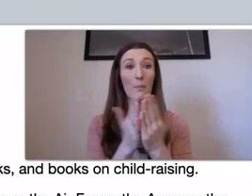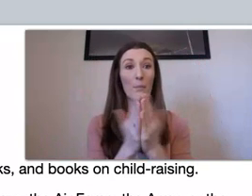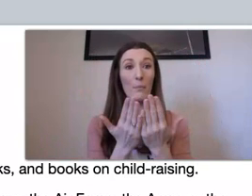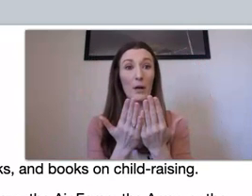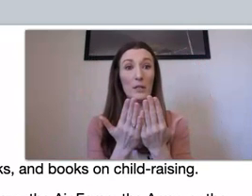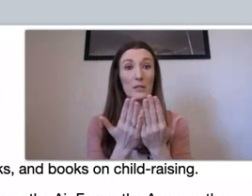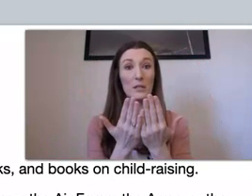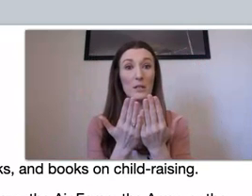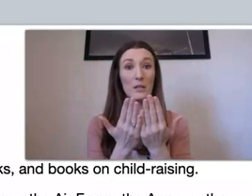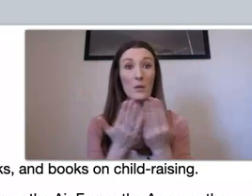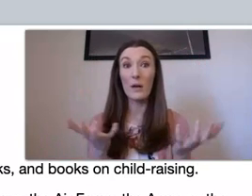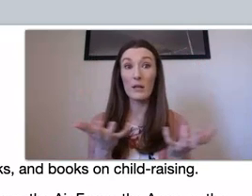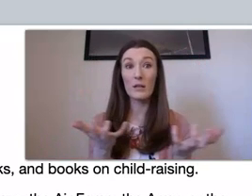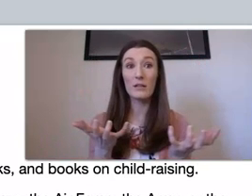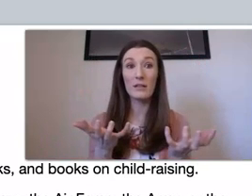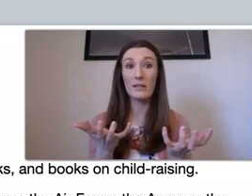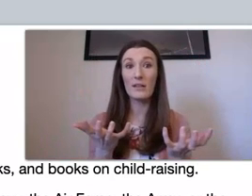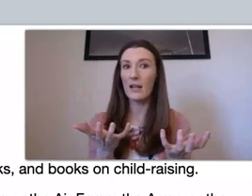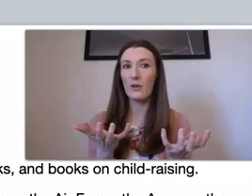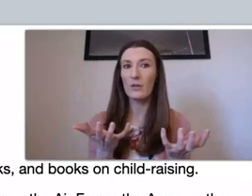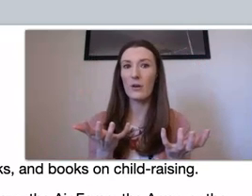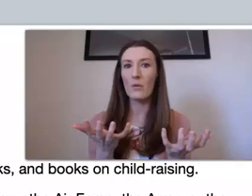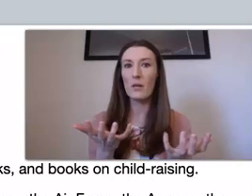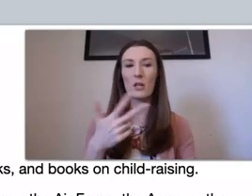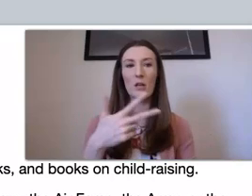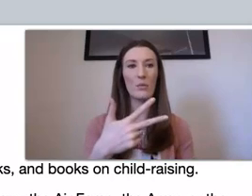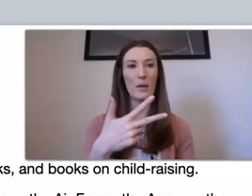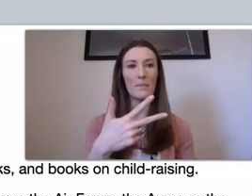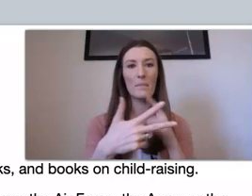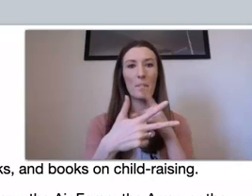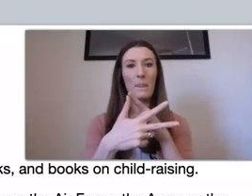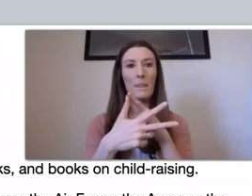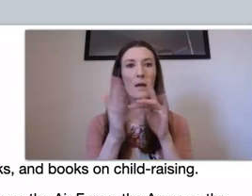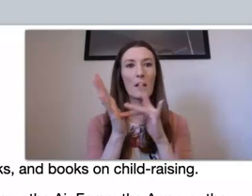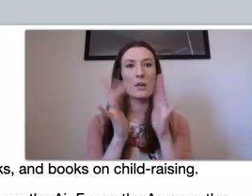best-selling books. What? Ask our rhetorical question. 3.